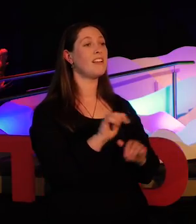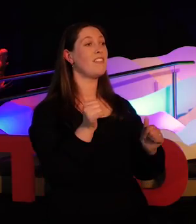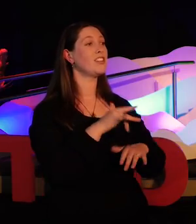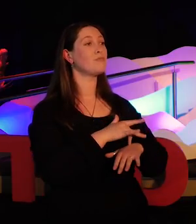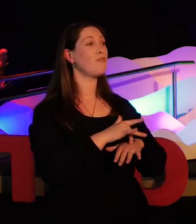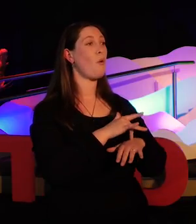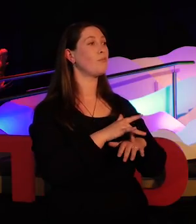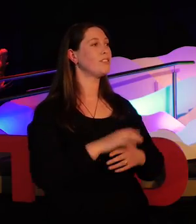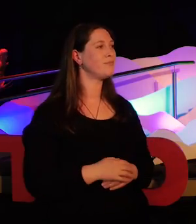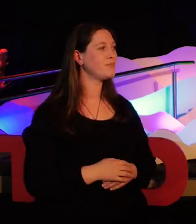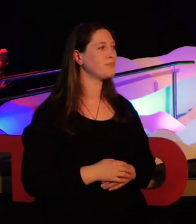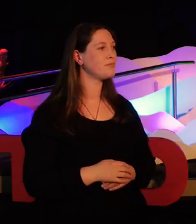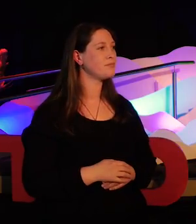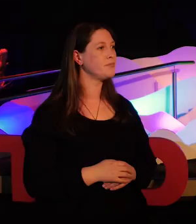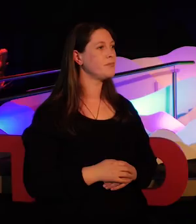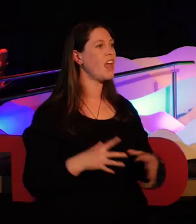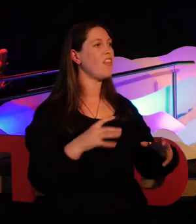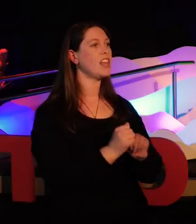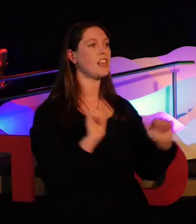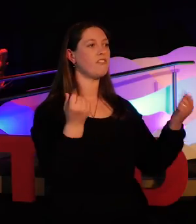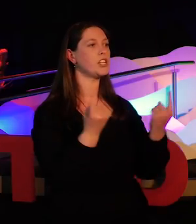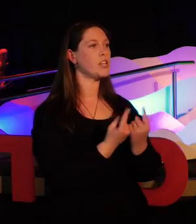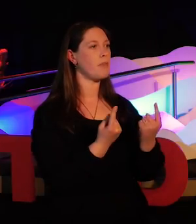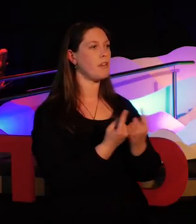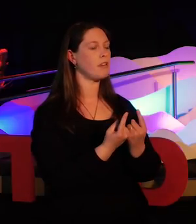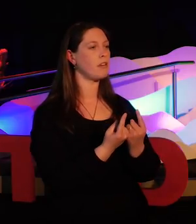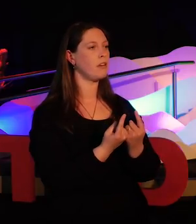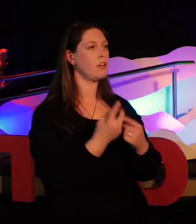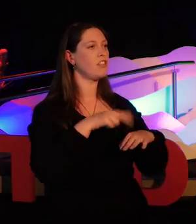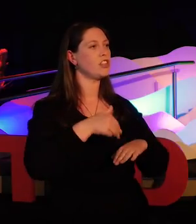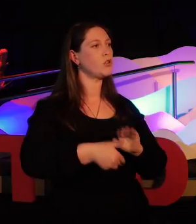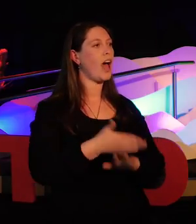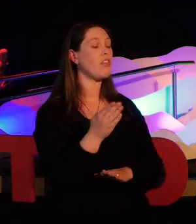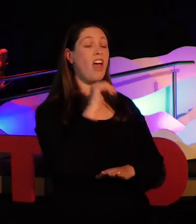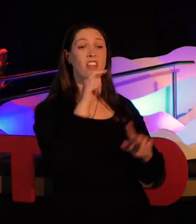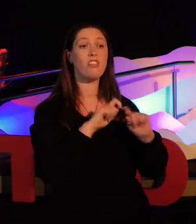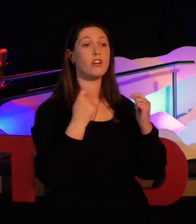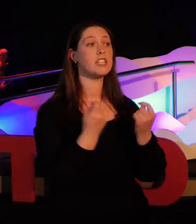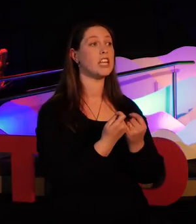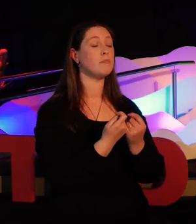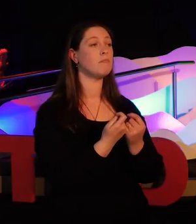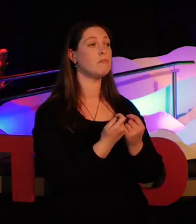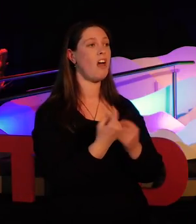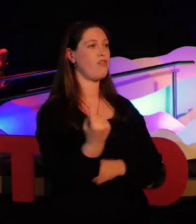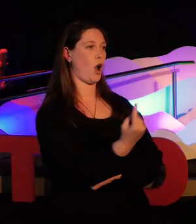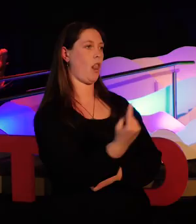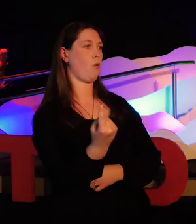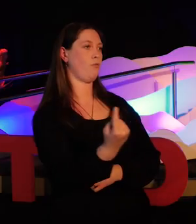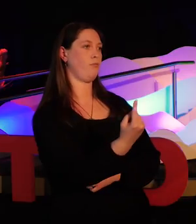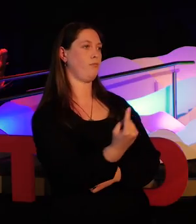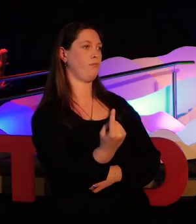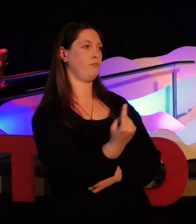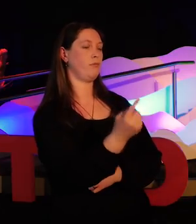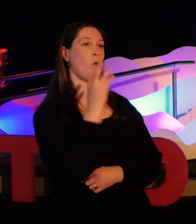performed. So at the end, they've finished something. They've stood out there, and even if they're in a team, they are basically